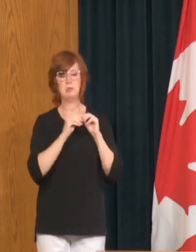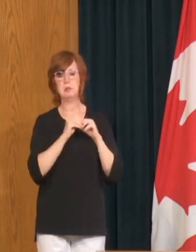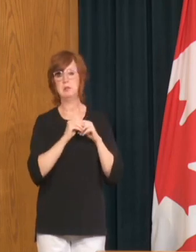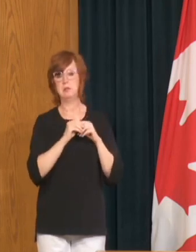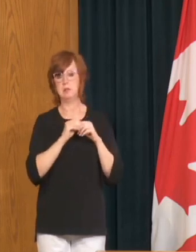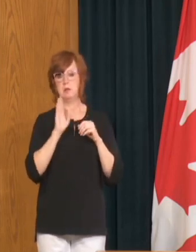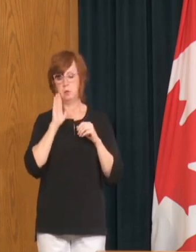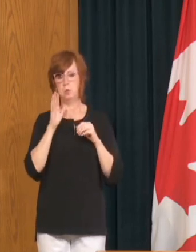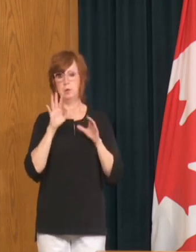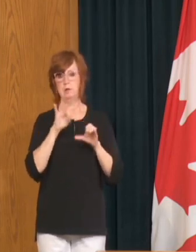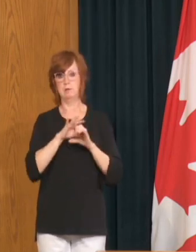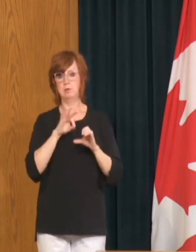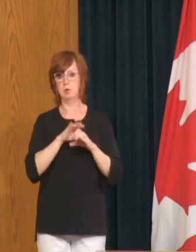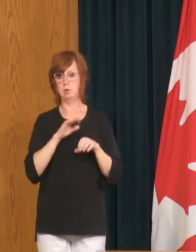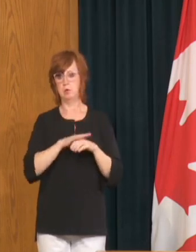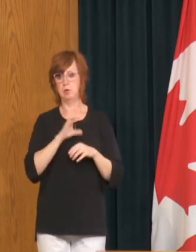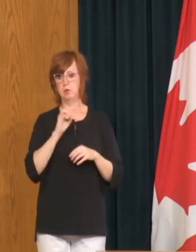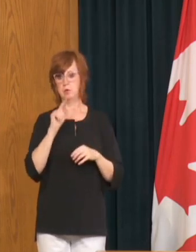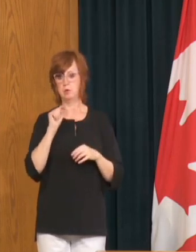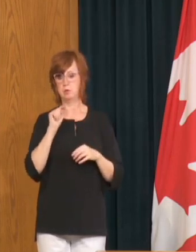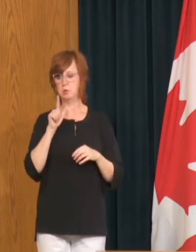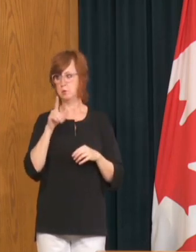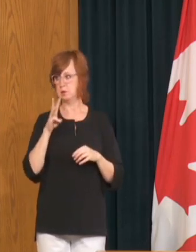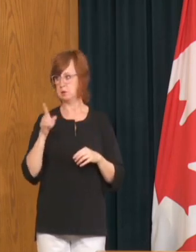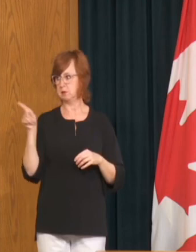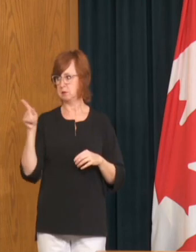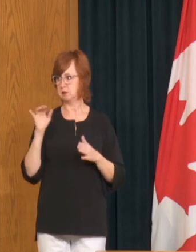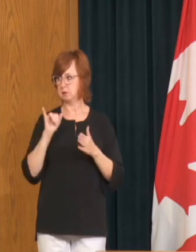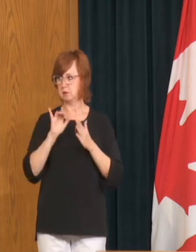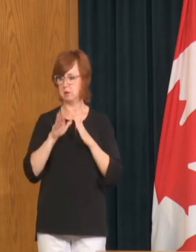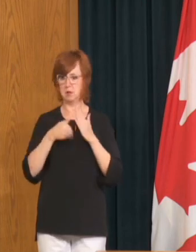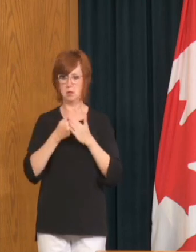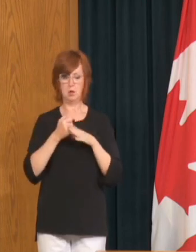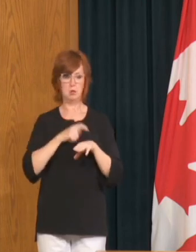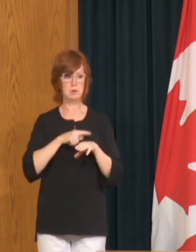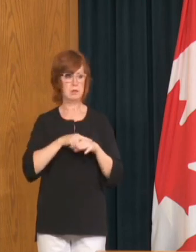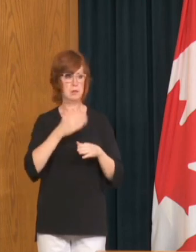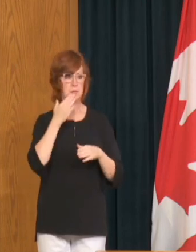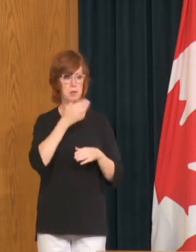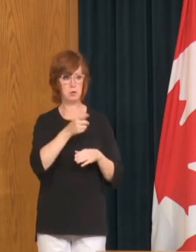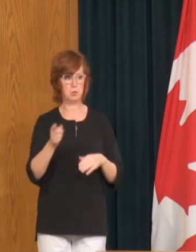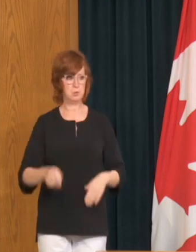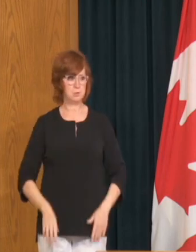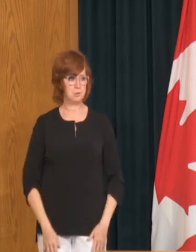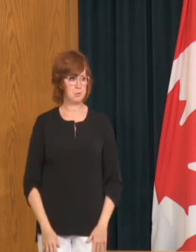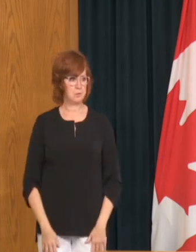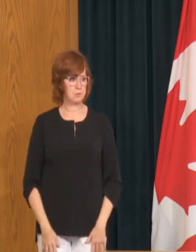26th. And that's all the time that we have. Thanks, everyone.